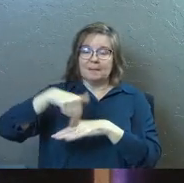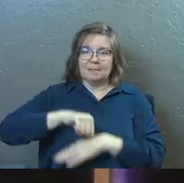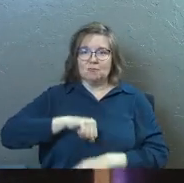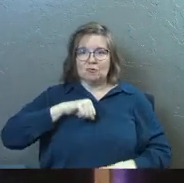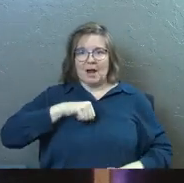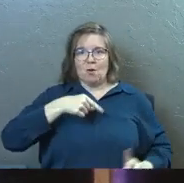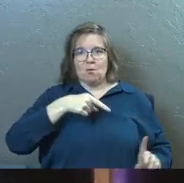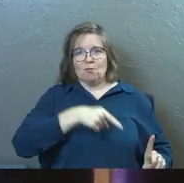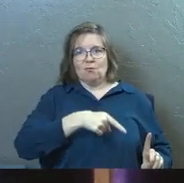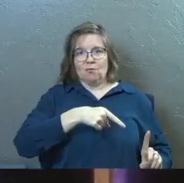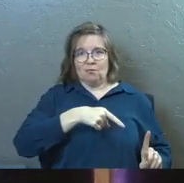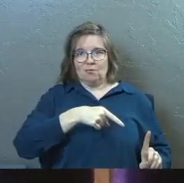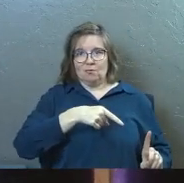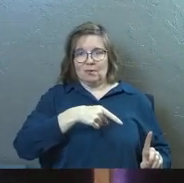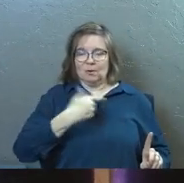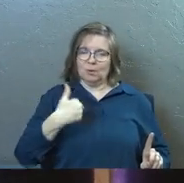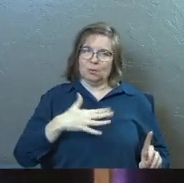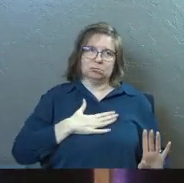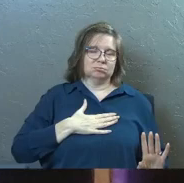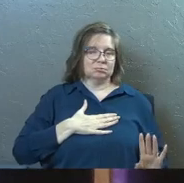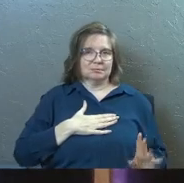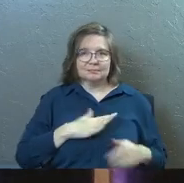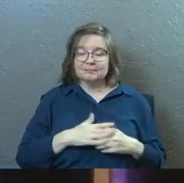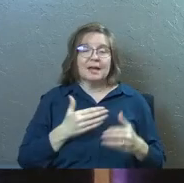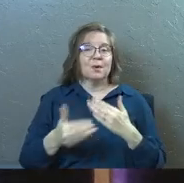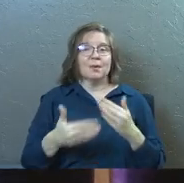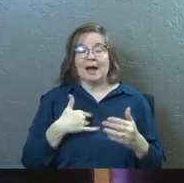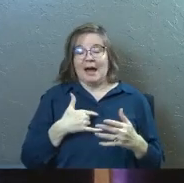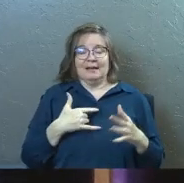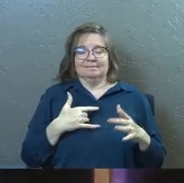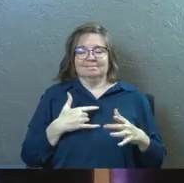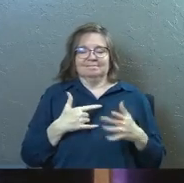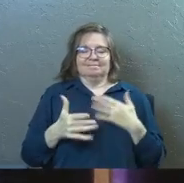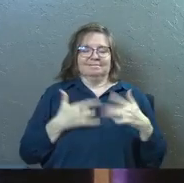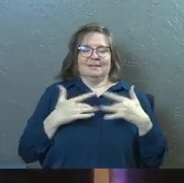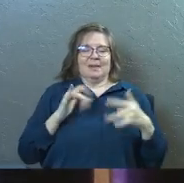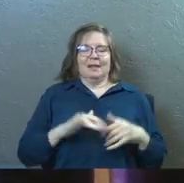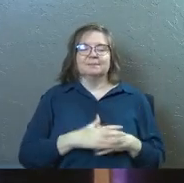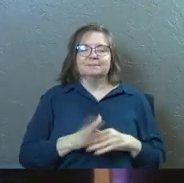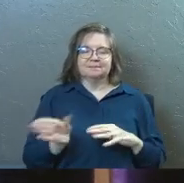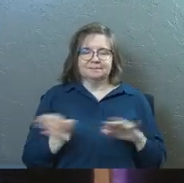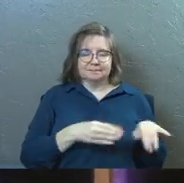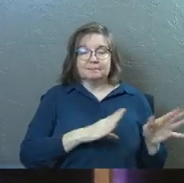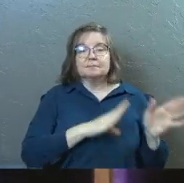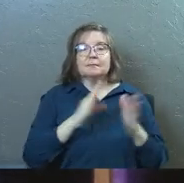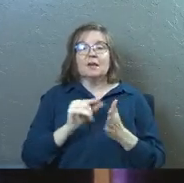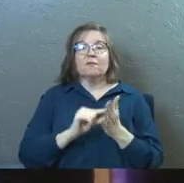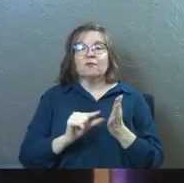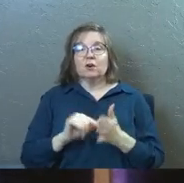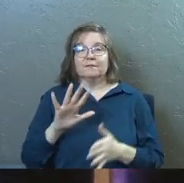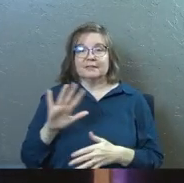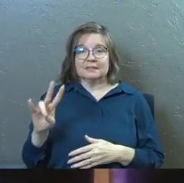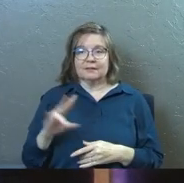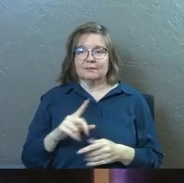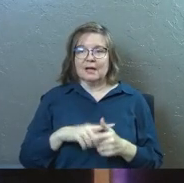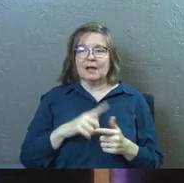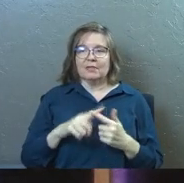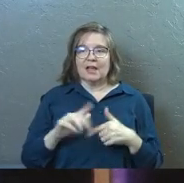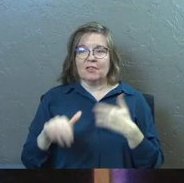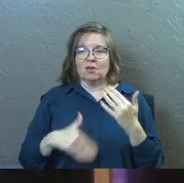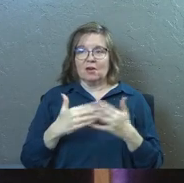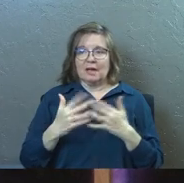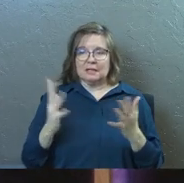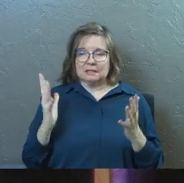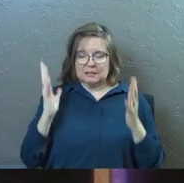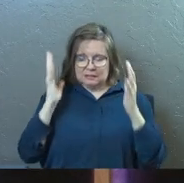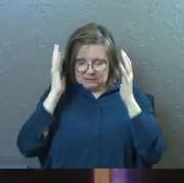Proud of his boy. Ah. Anyway, I geek out on that. Verse 57. Then they put their hands over